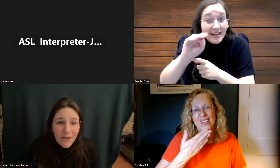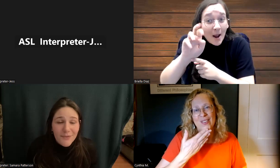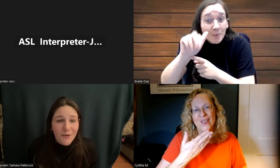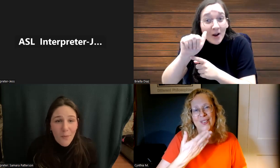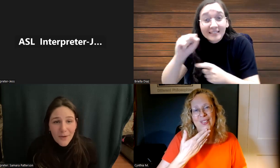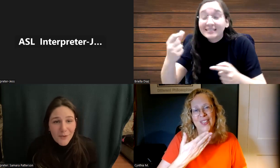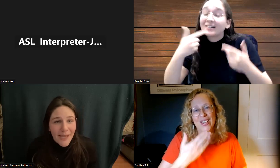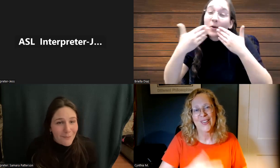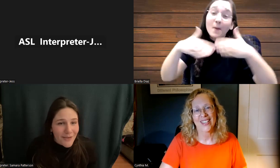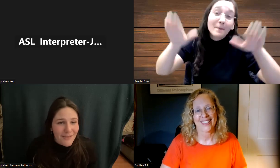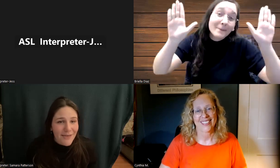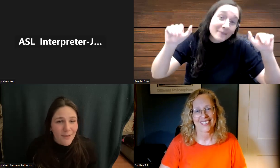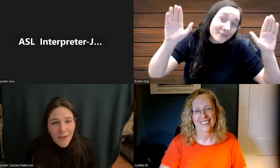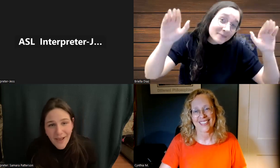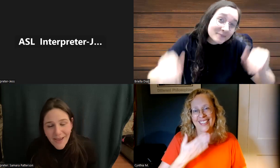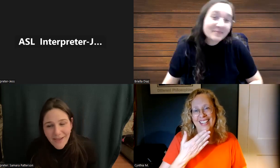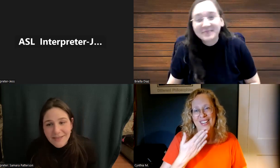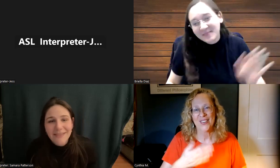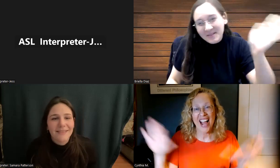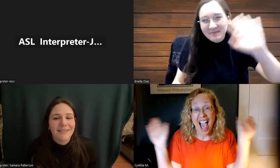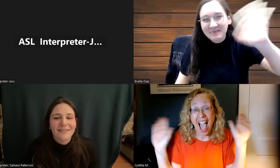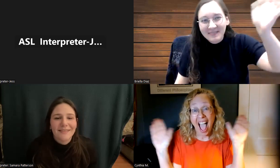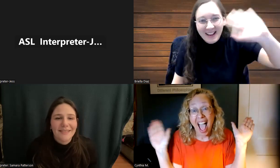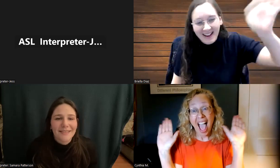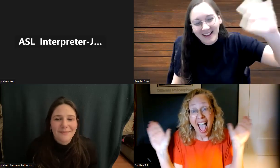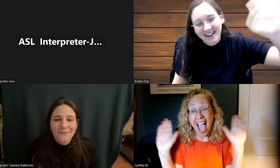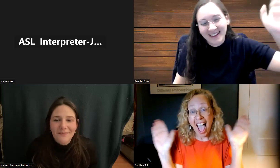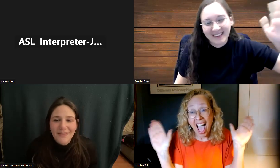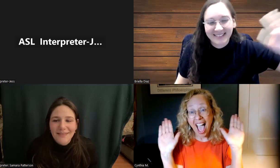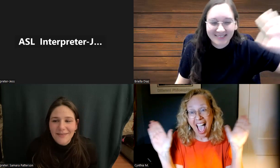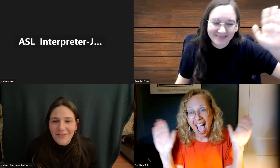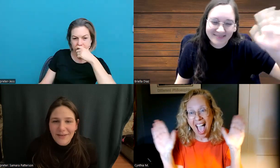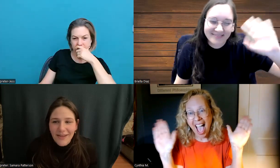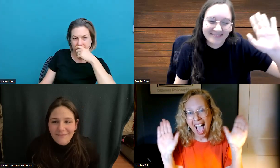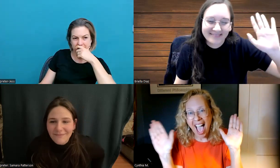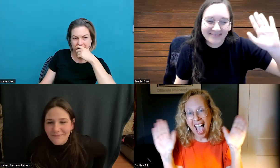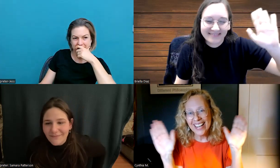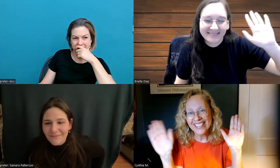are welcome to open up your cameras and say goodbye. So have a good night.